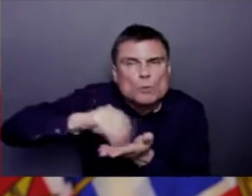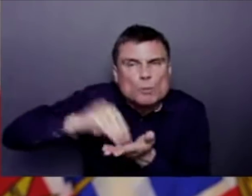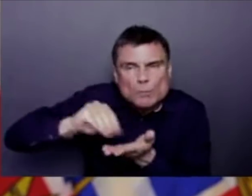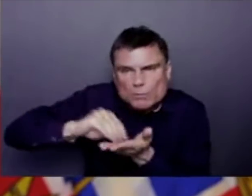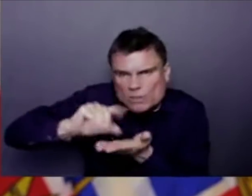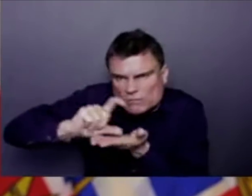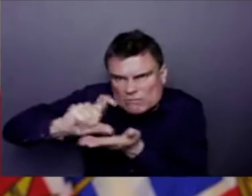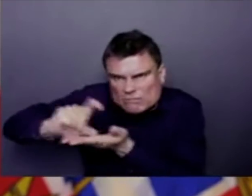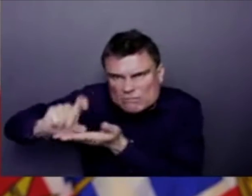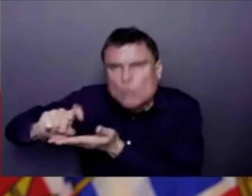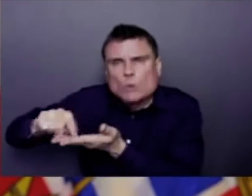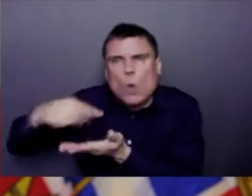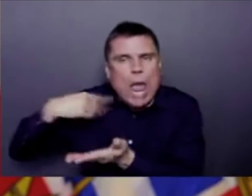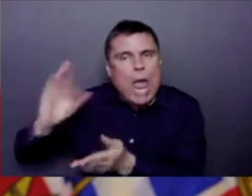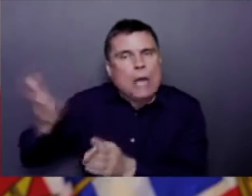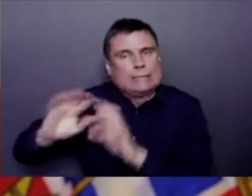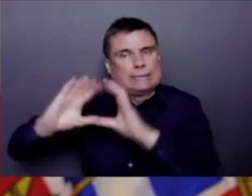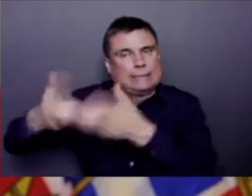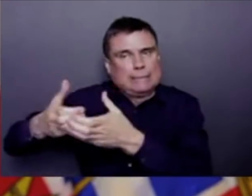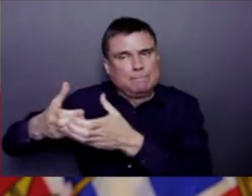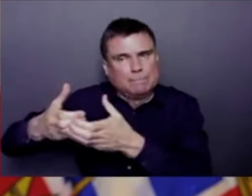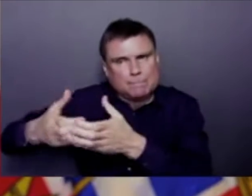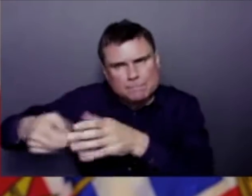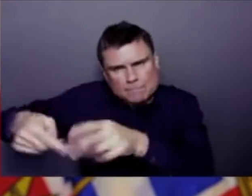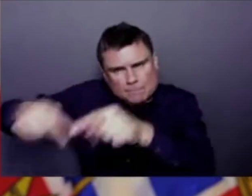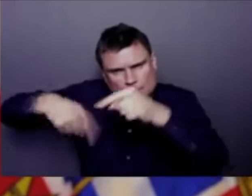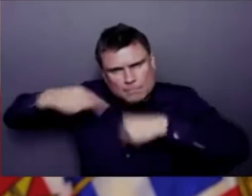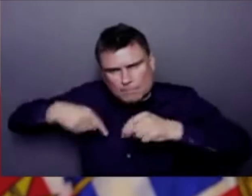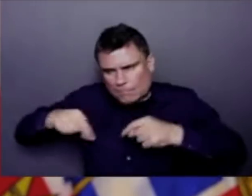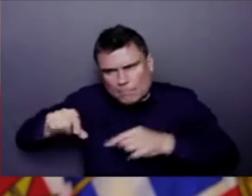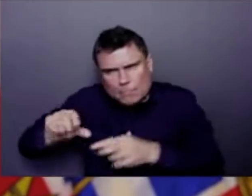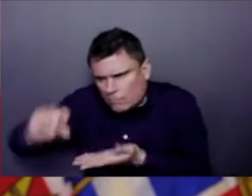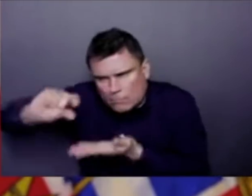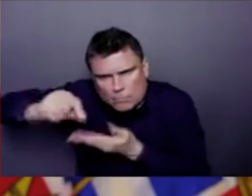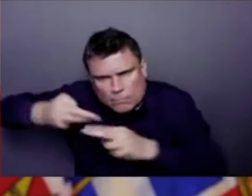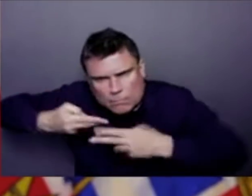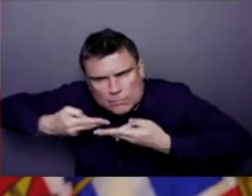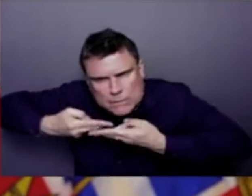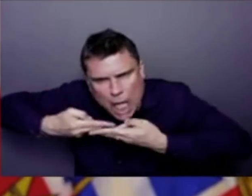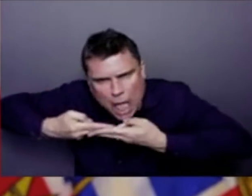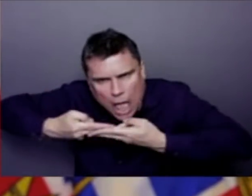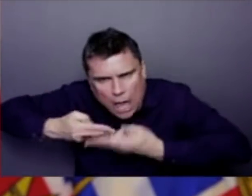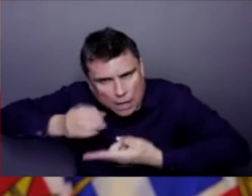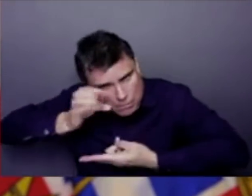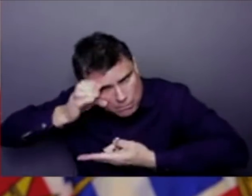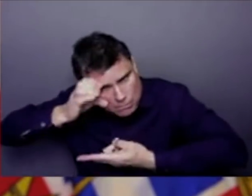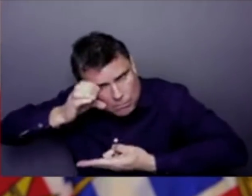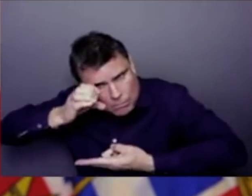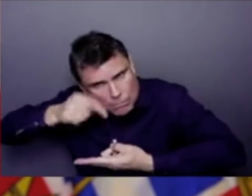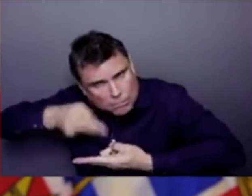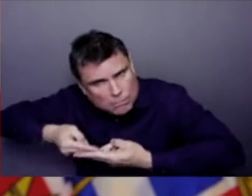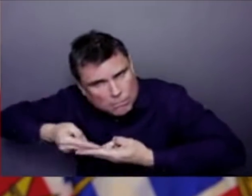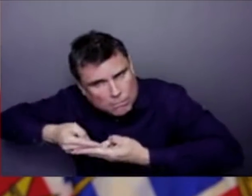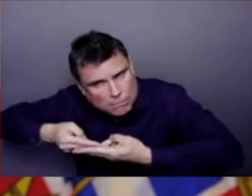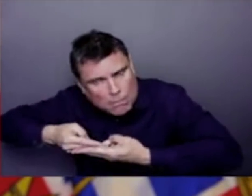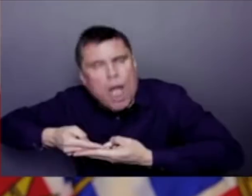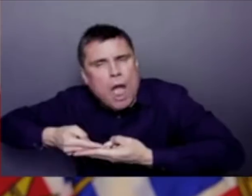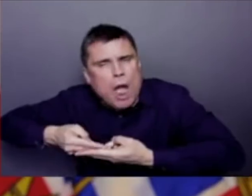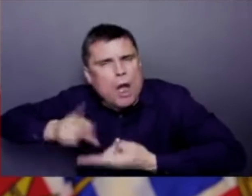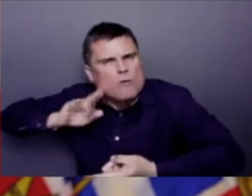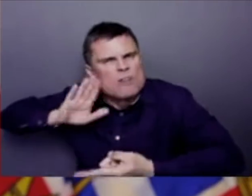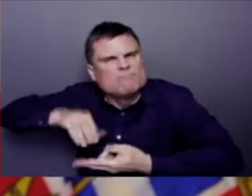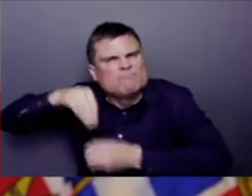people who have this variant who are here in BC now. We know, though, that this